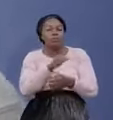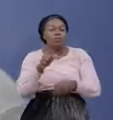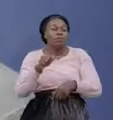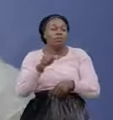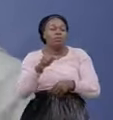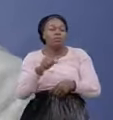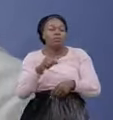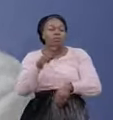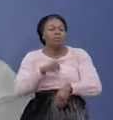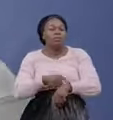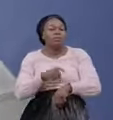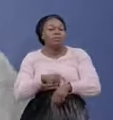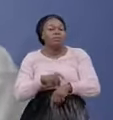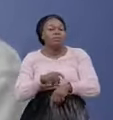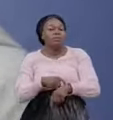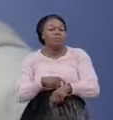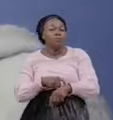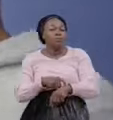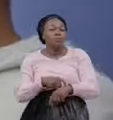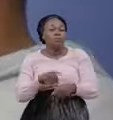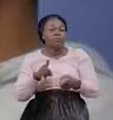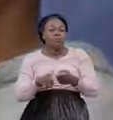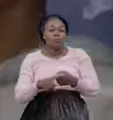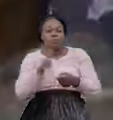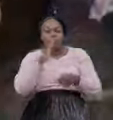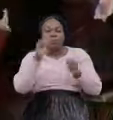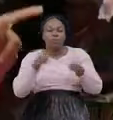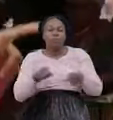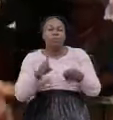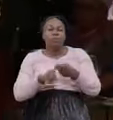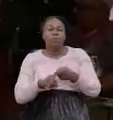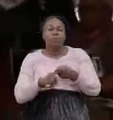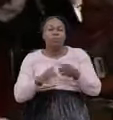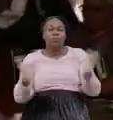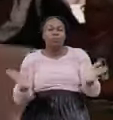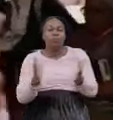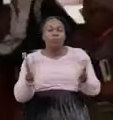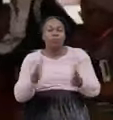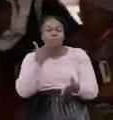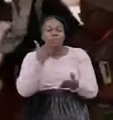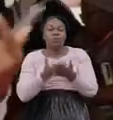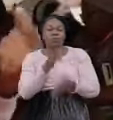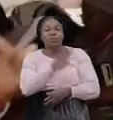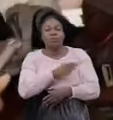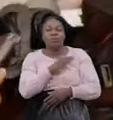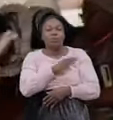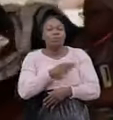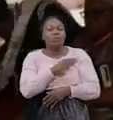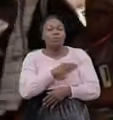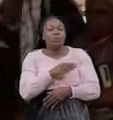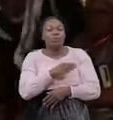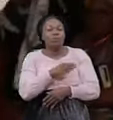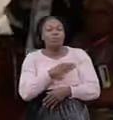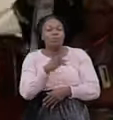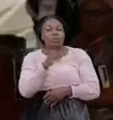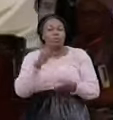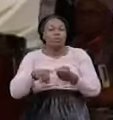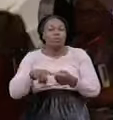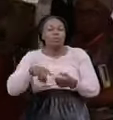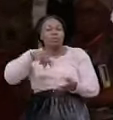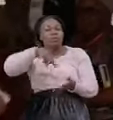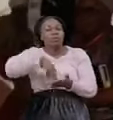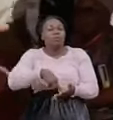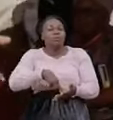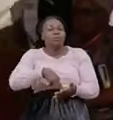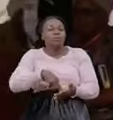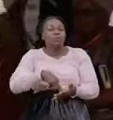my platform. I don't corrupt or defame people's character or destroy their personality with excerpts from their content. I don't